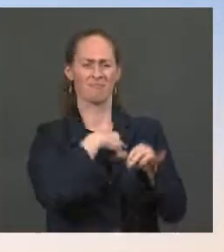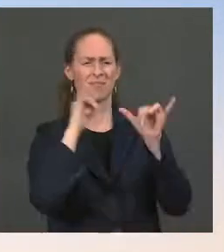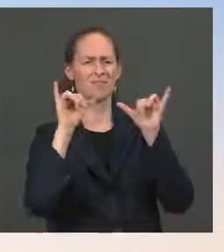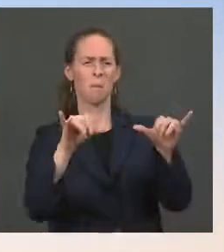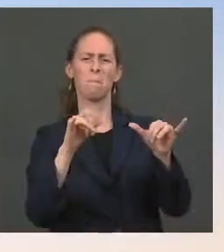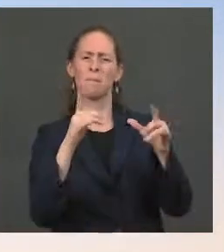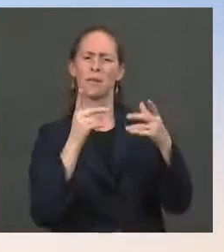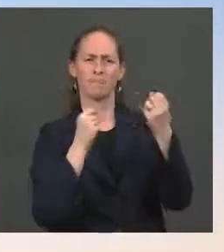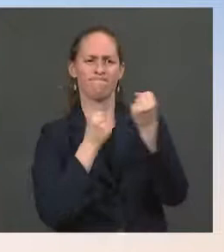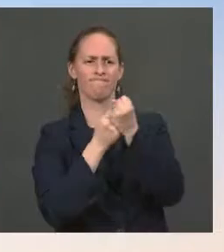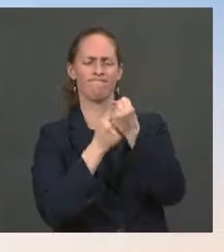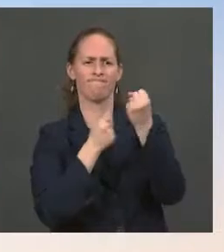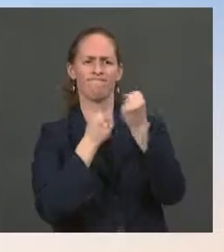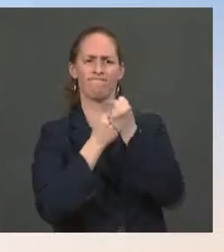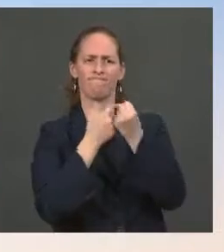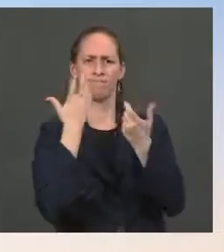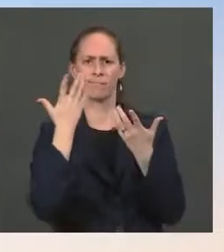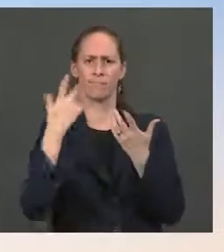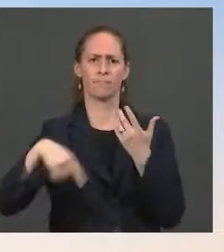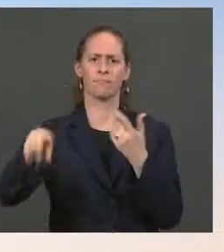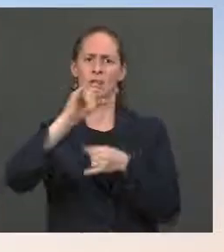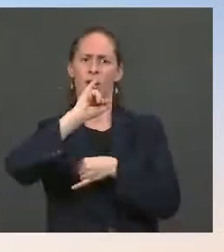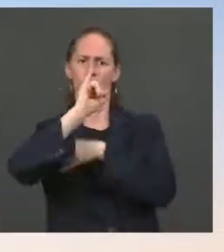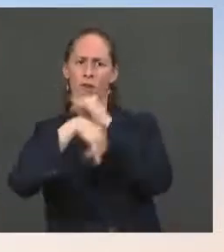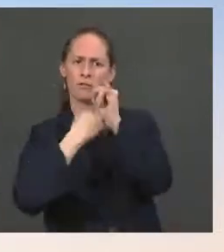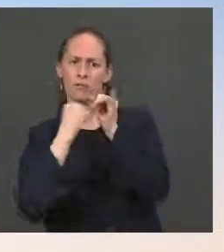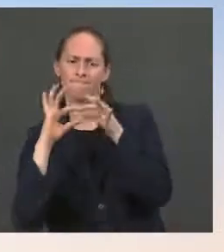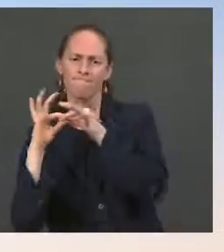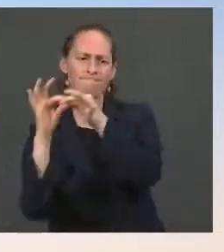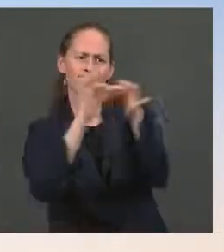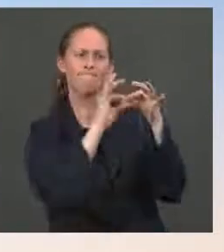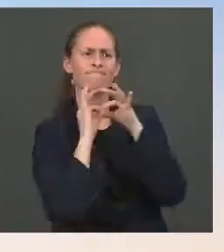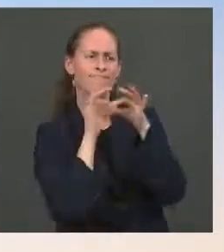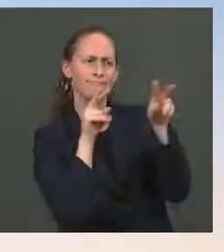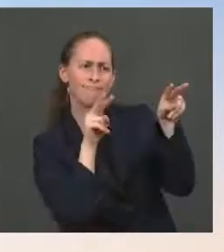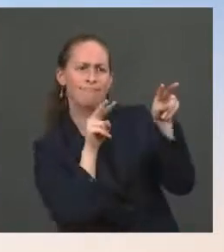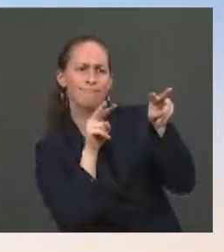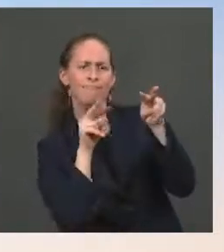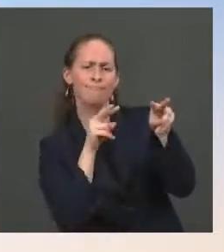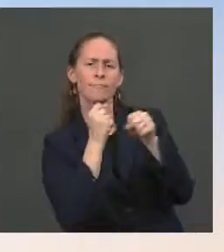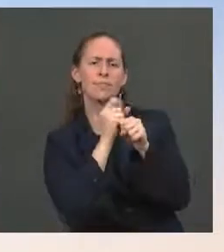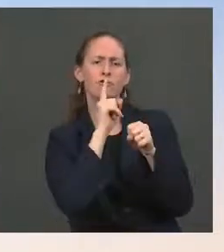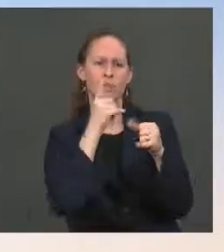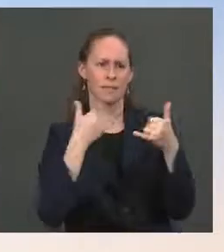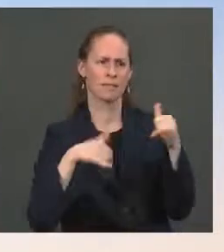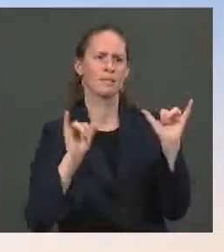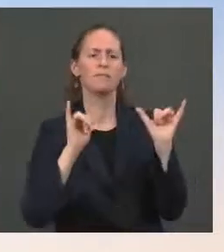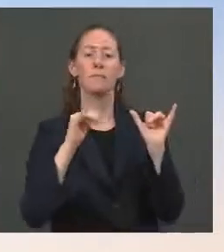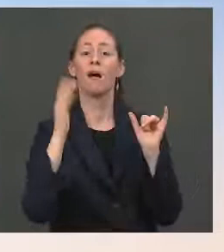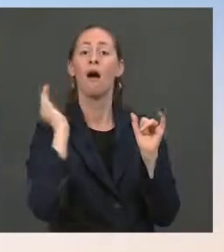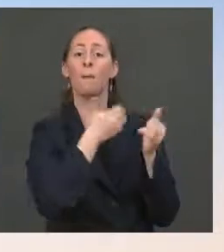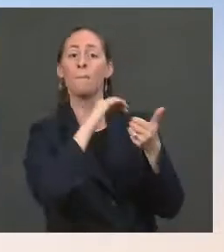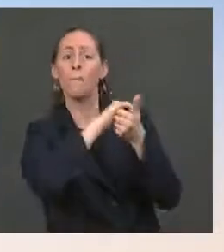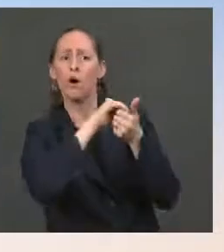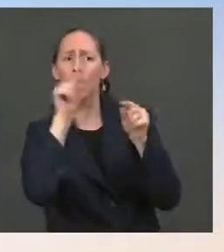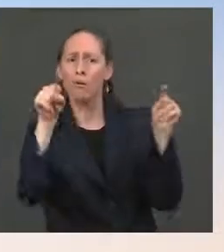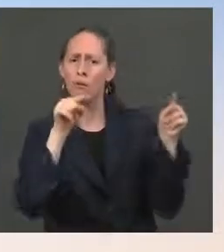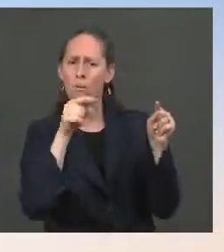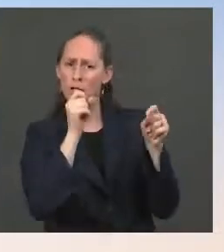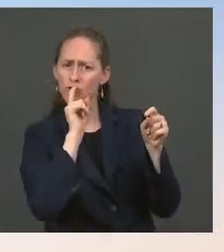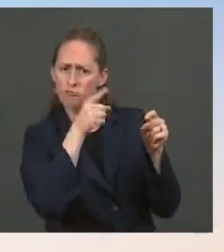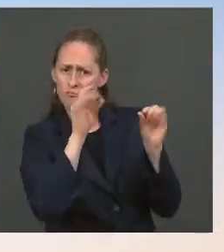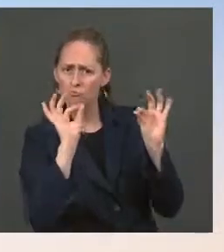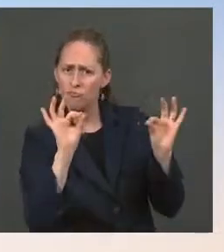and engagement and cooperation, and we'll continue to work with our ROK partners to that end. As it relates to